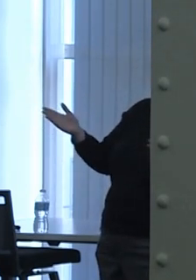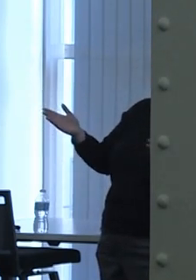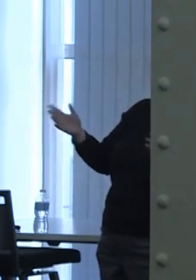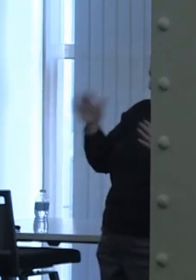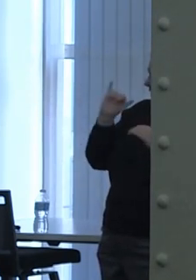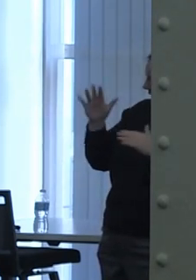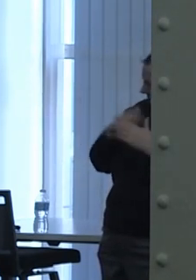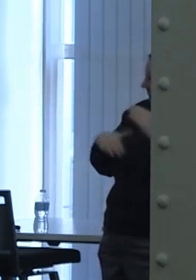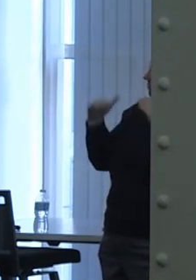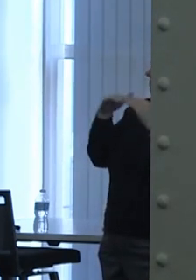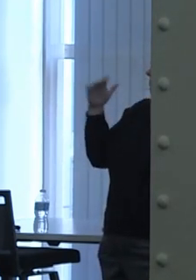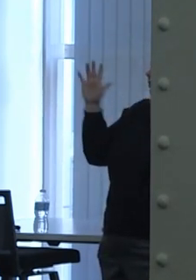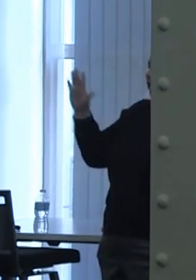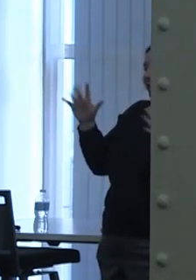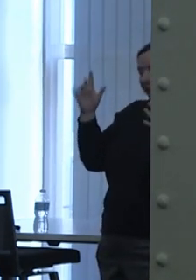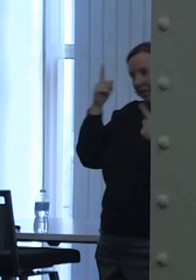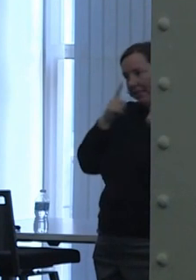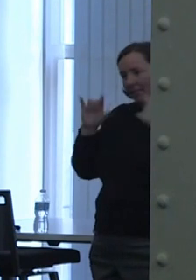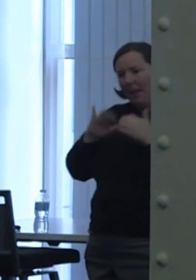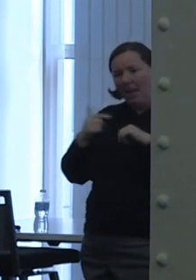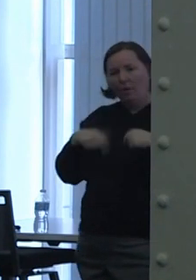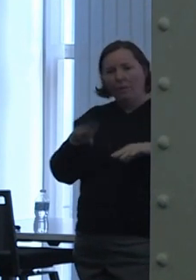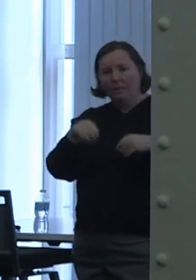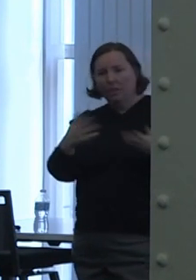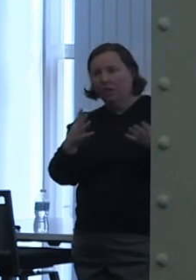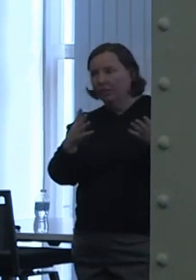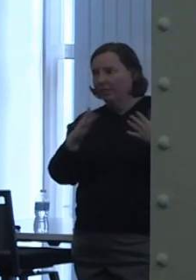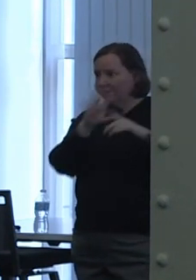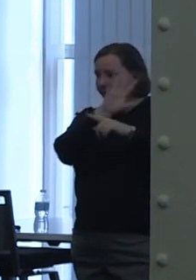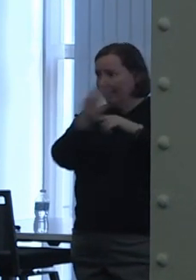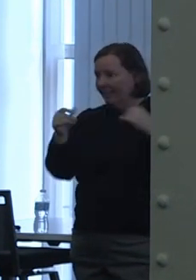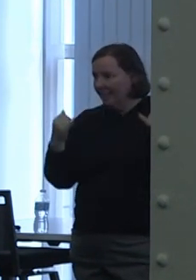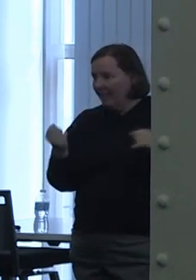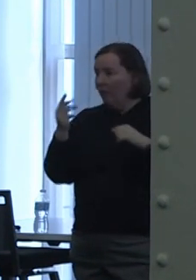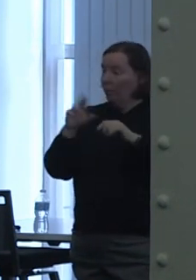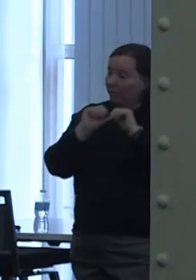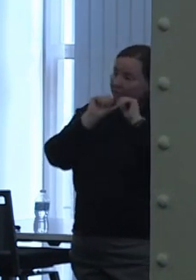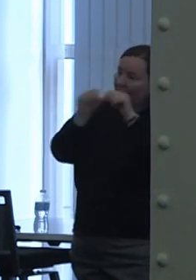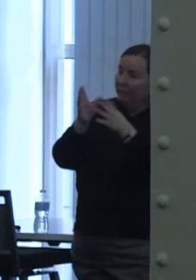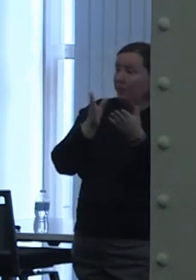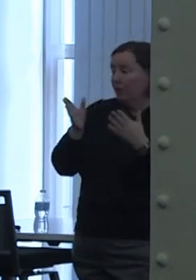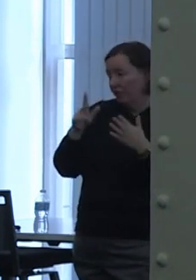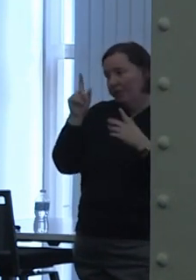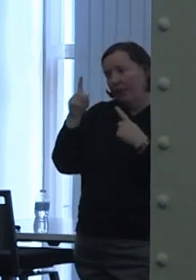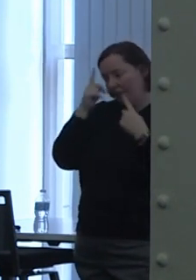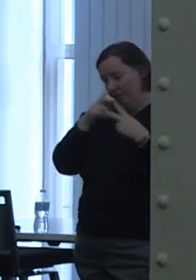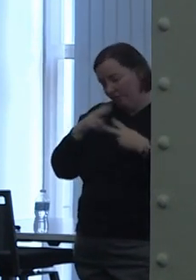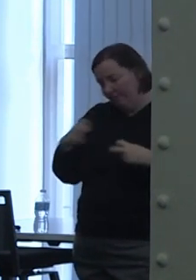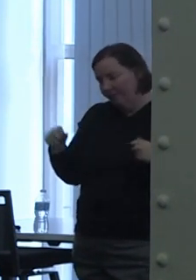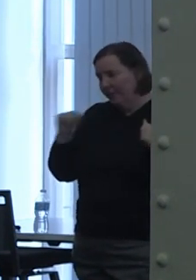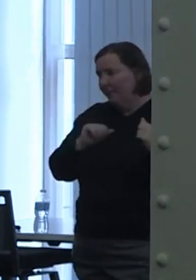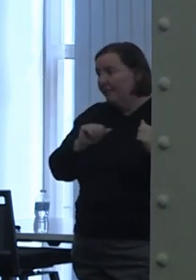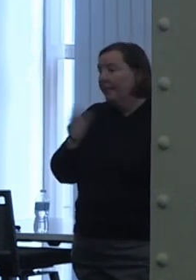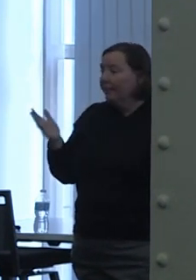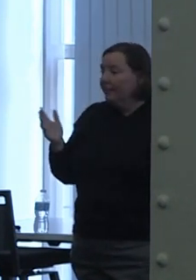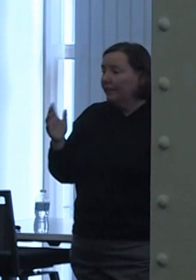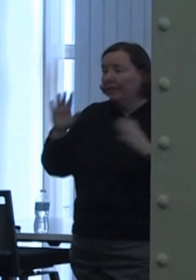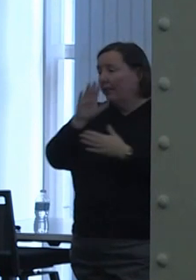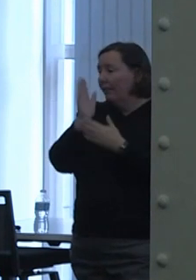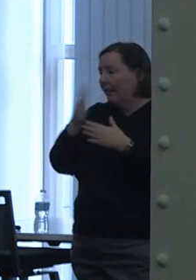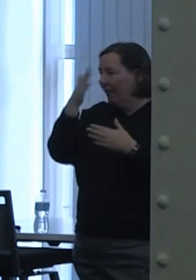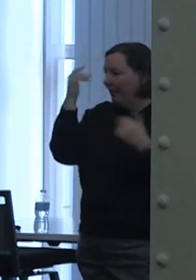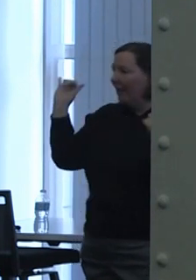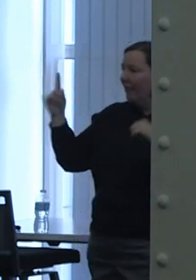that you're serving now and can continue to serve. I will never forget the day that